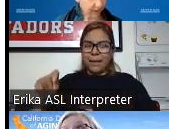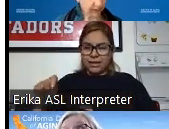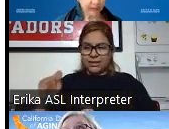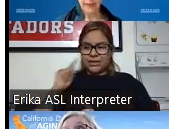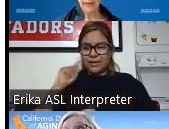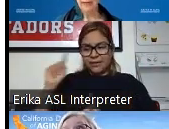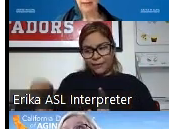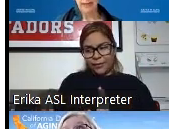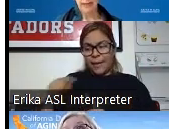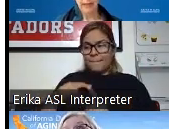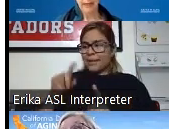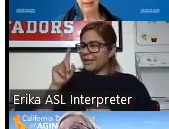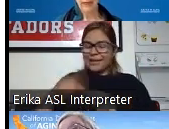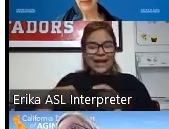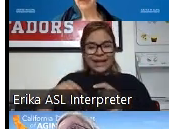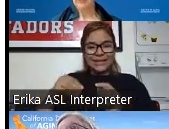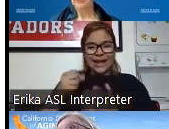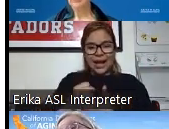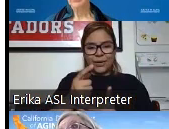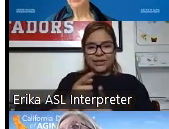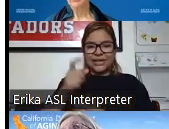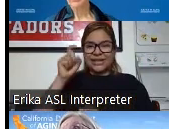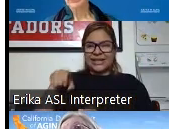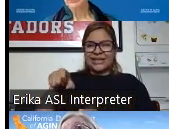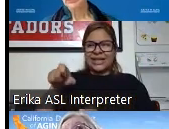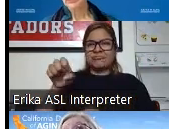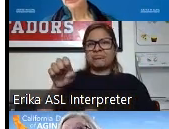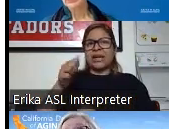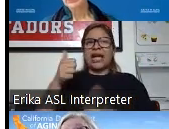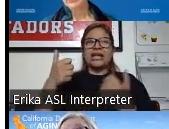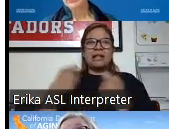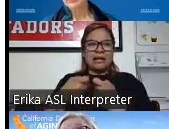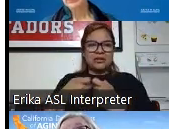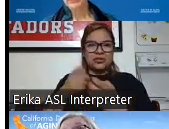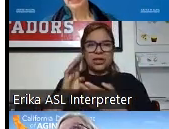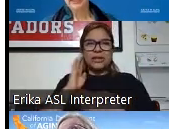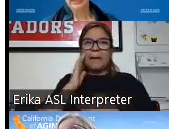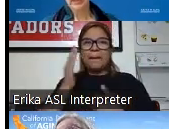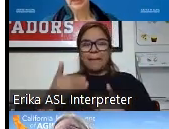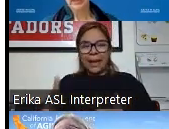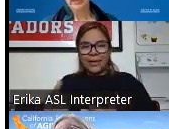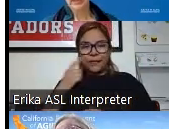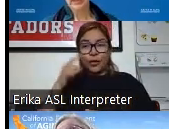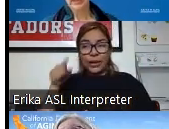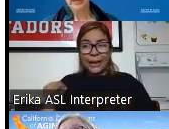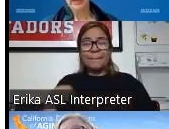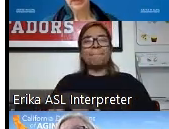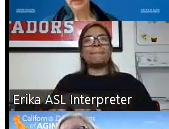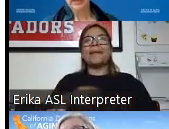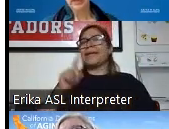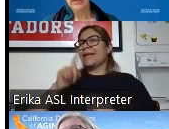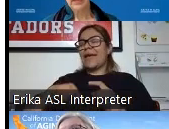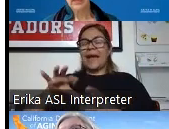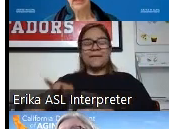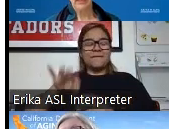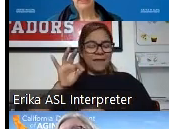a $6,000 electric bed that he needs. And he can't find caregivers. And he had